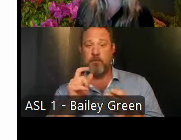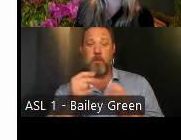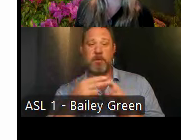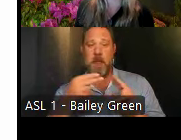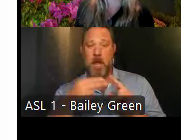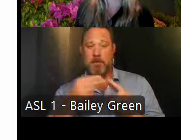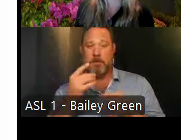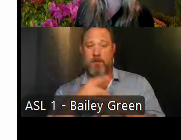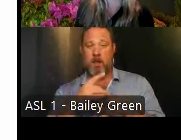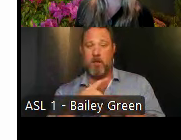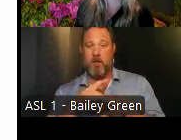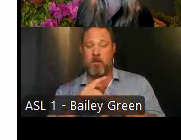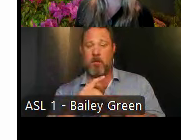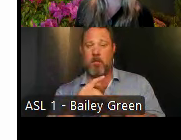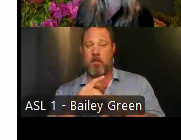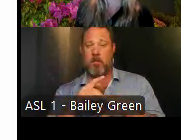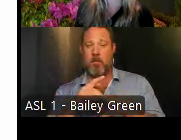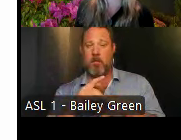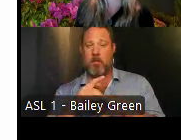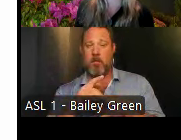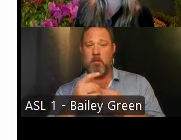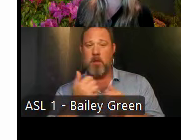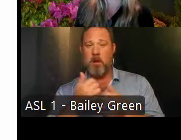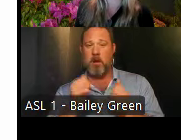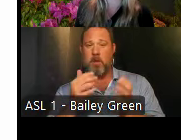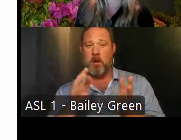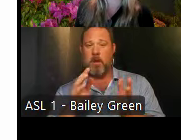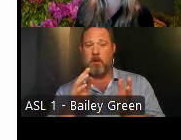are those available after this? Or is there any way